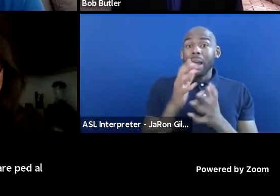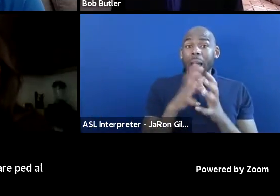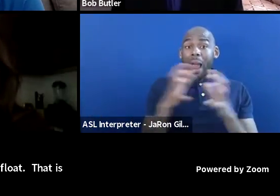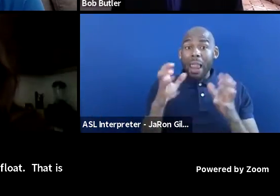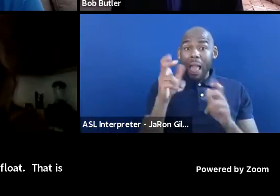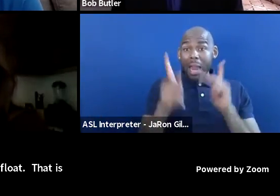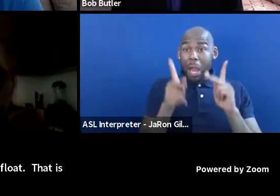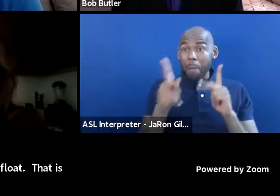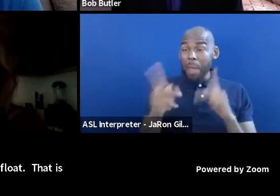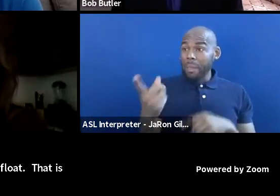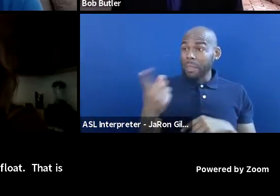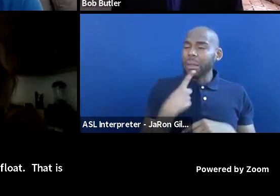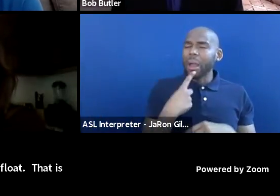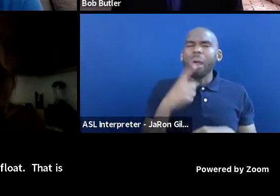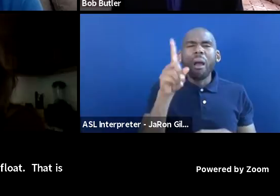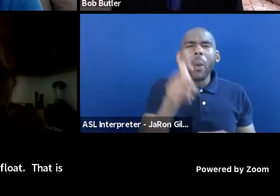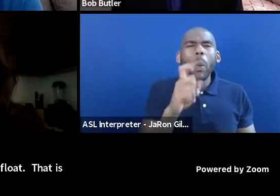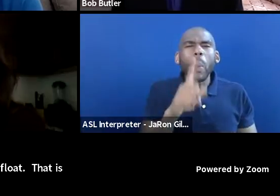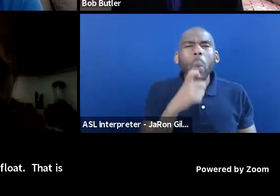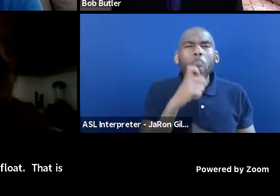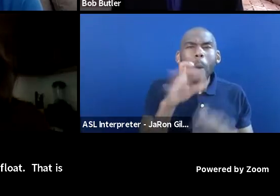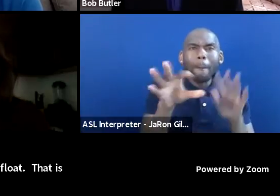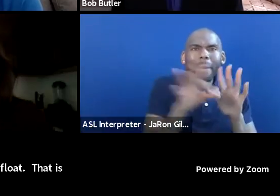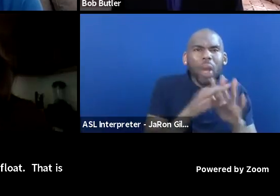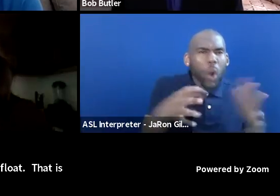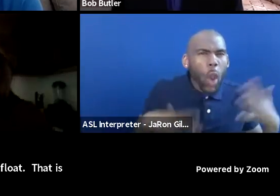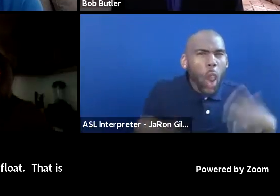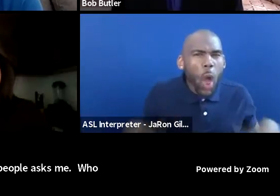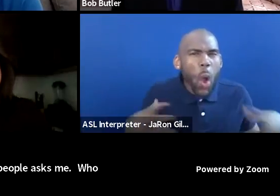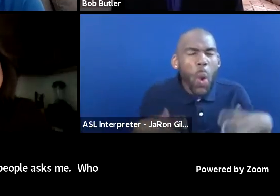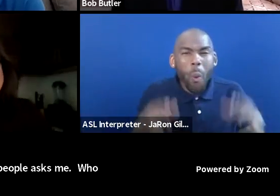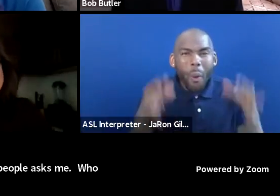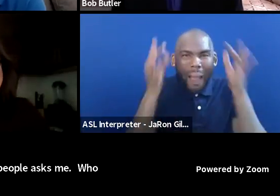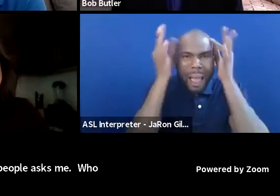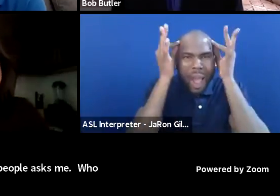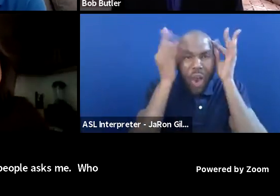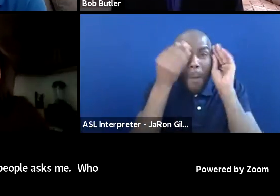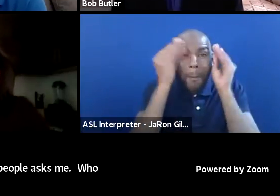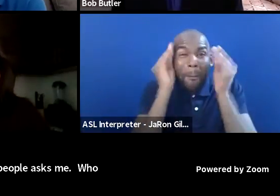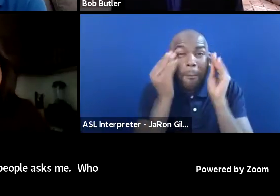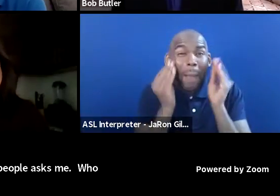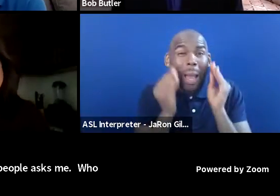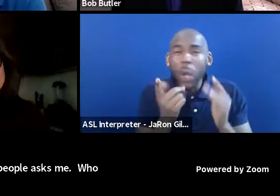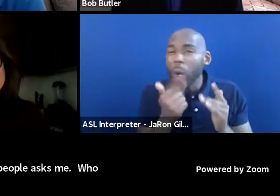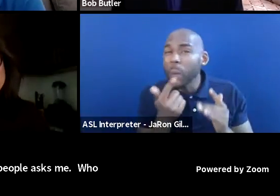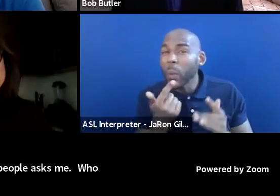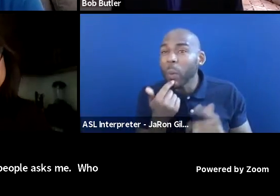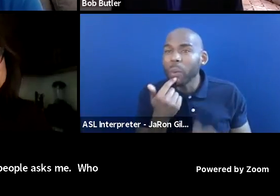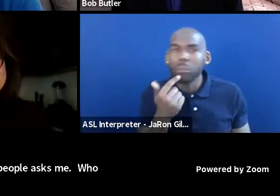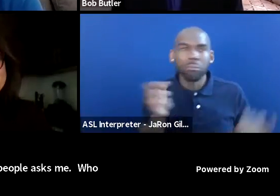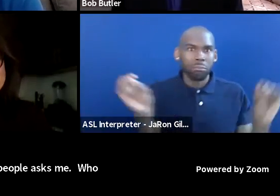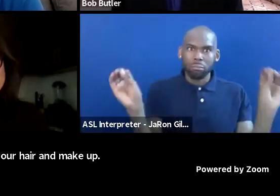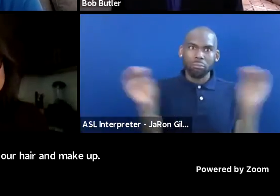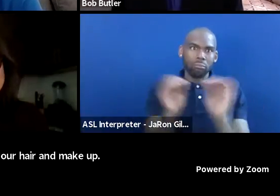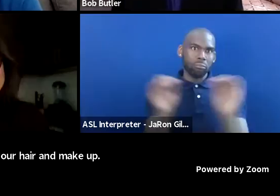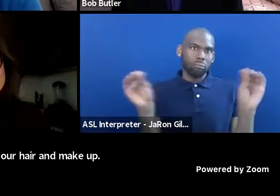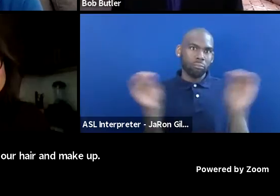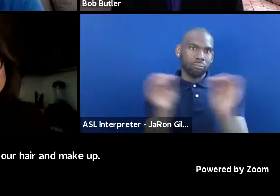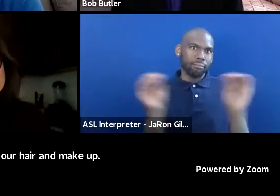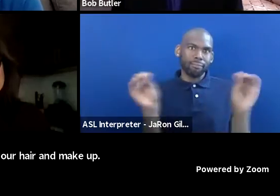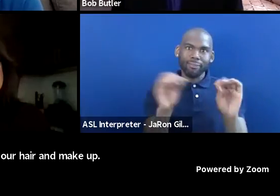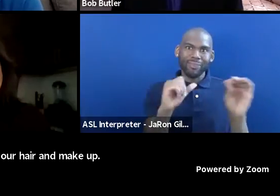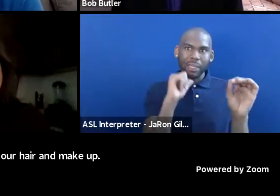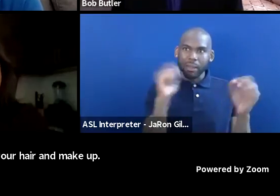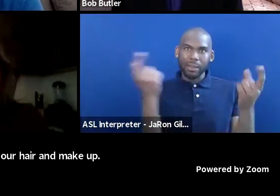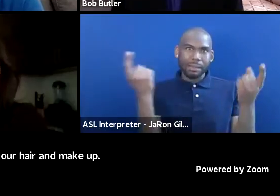ask me is like, who picks out your clothes? Who does your hair? Who does your makeup? There's none of that. That does not happen. And I know that's